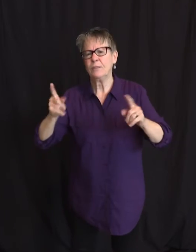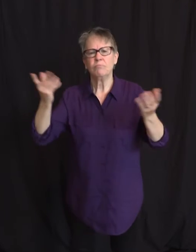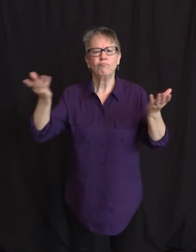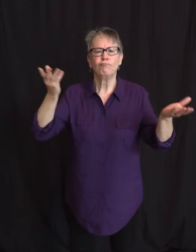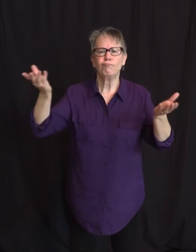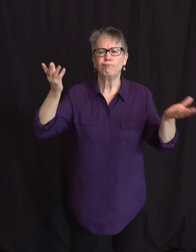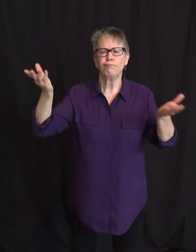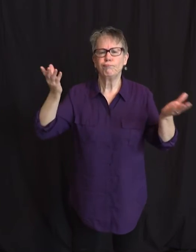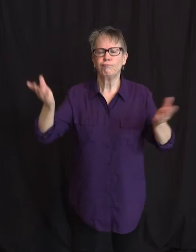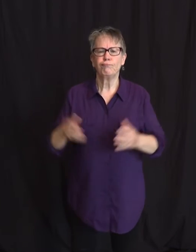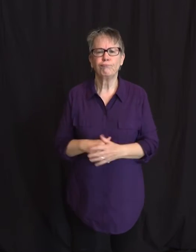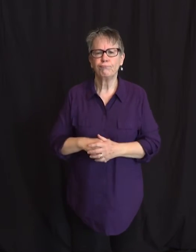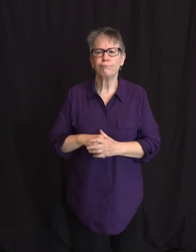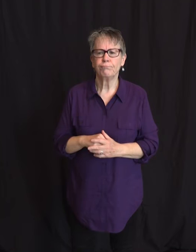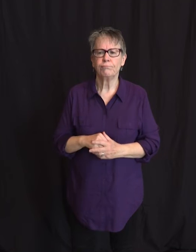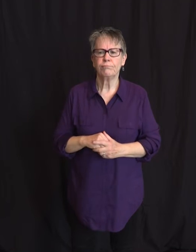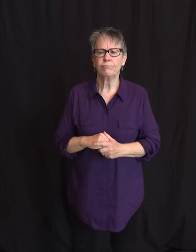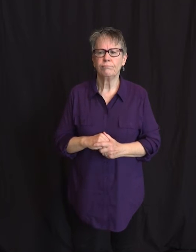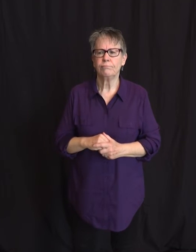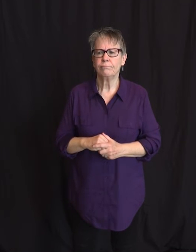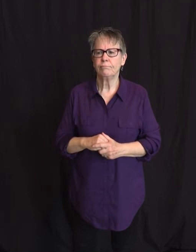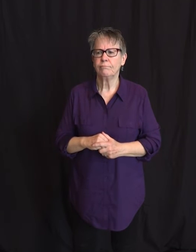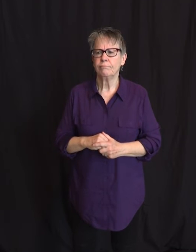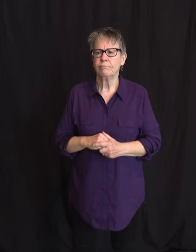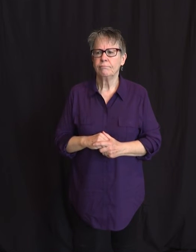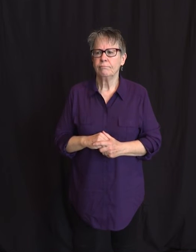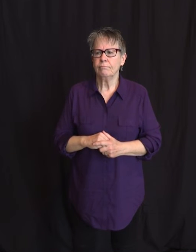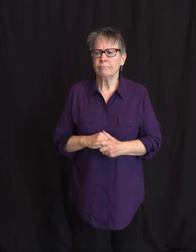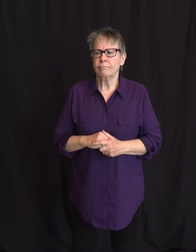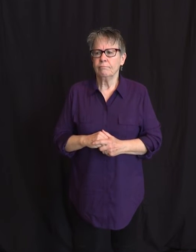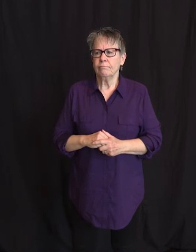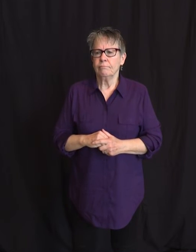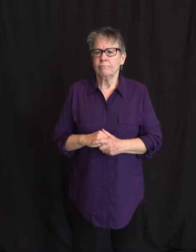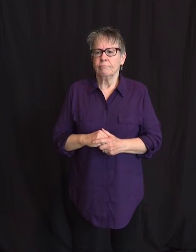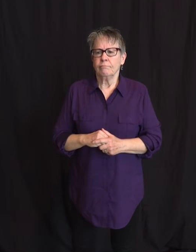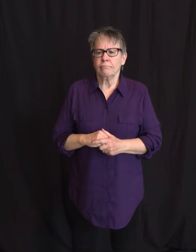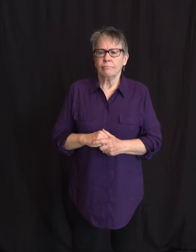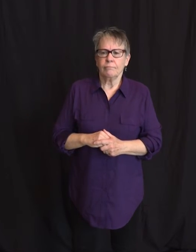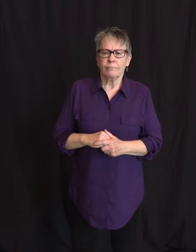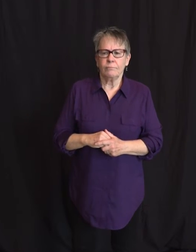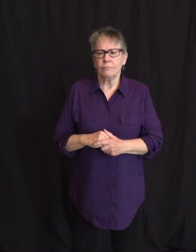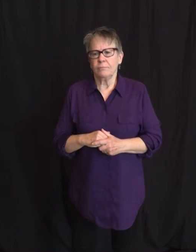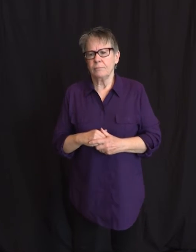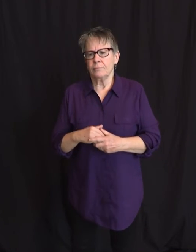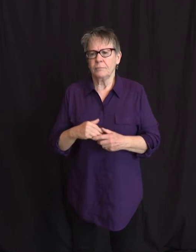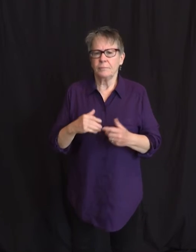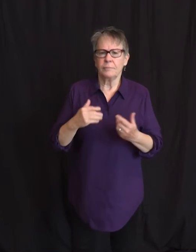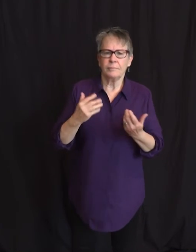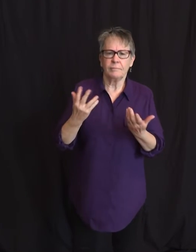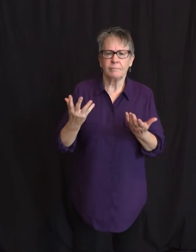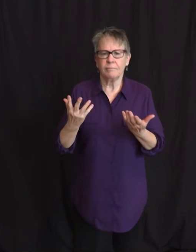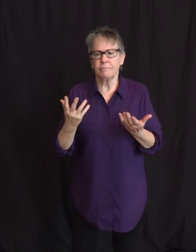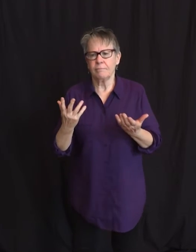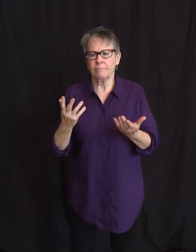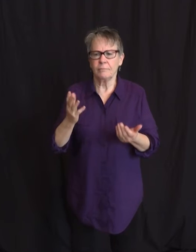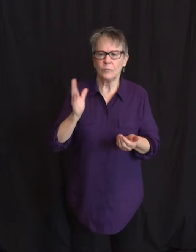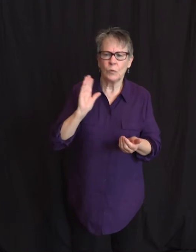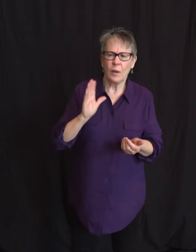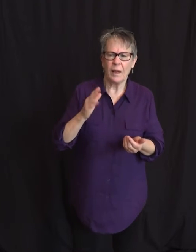be enforcing that? Is it going to be sort of a mandatory at a central location, or is it going